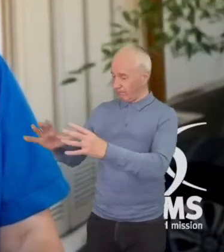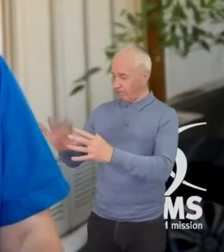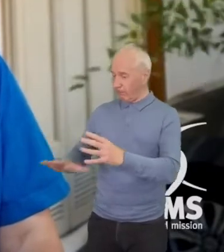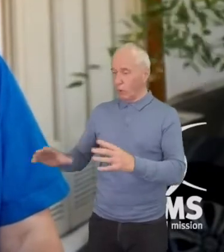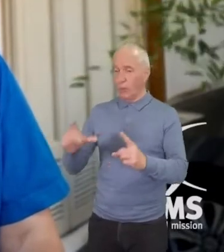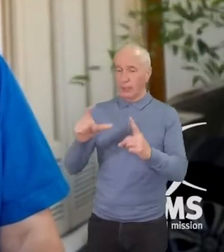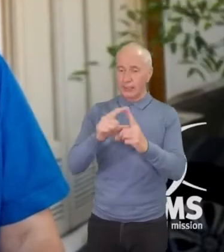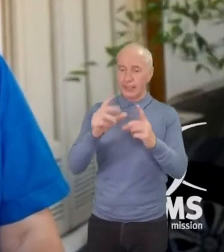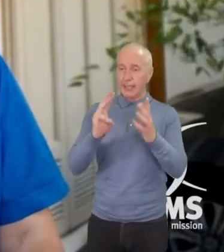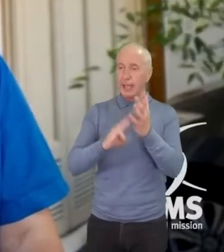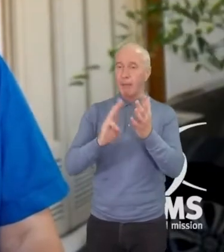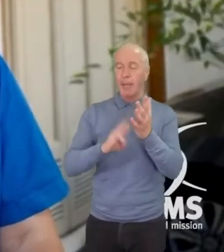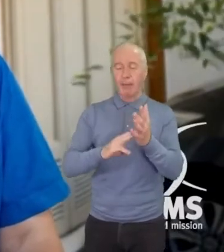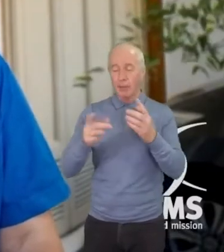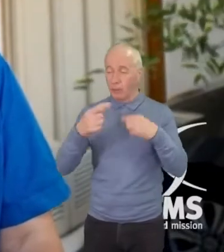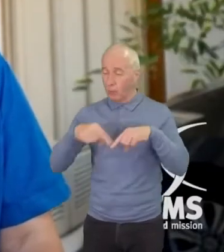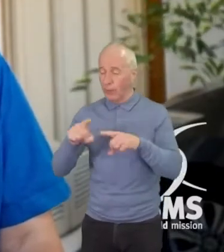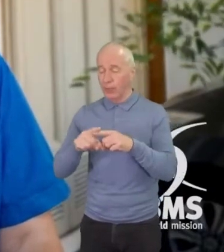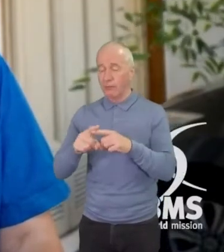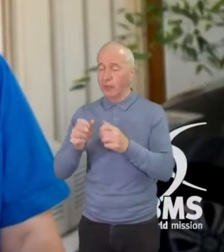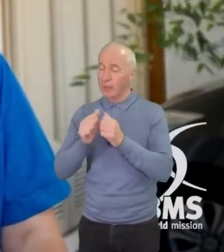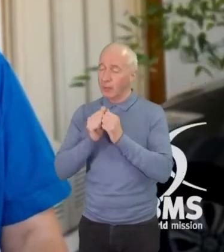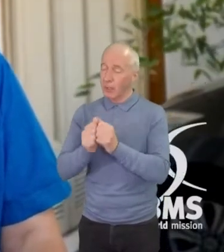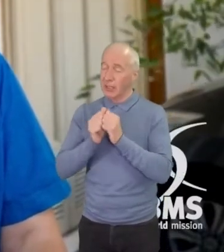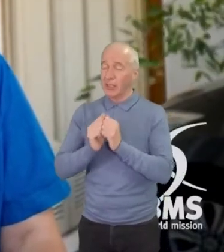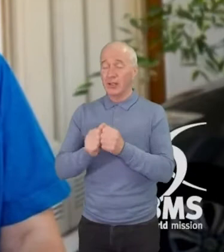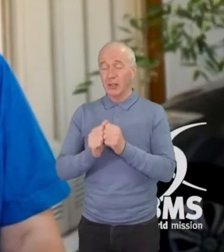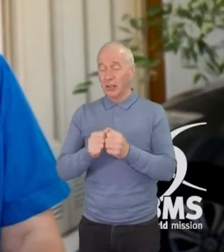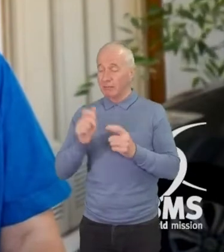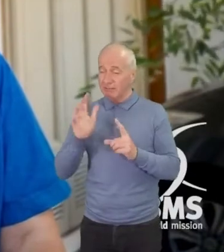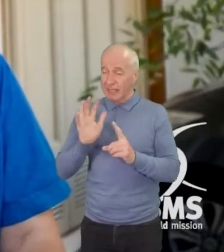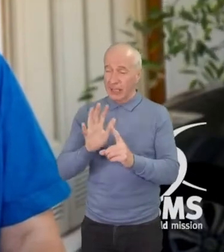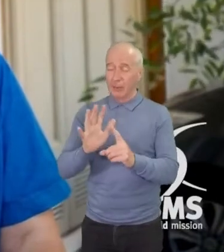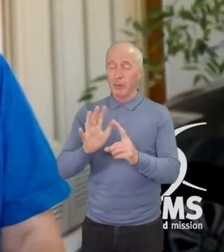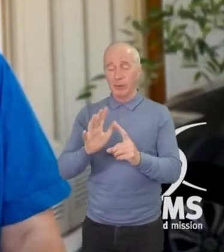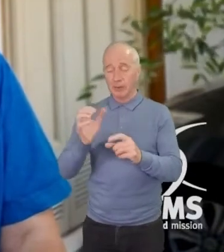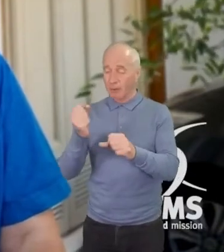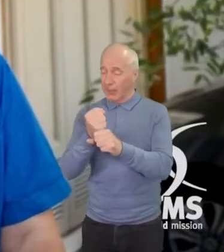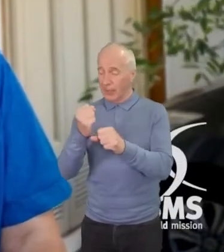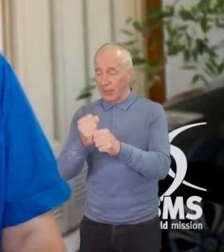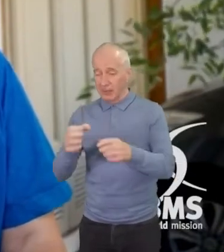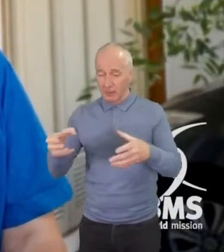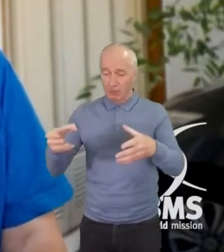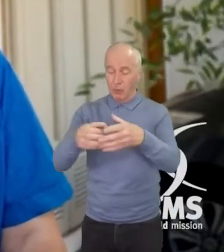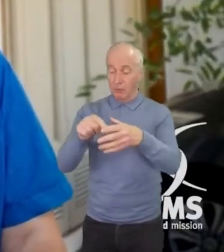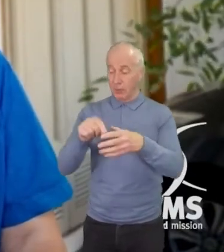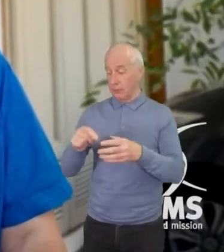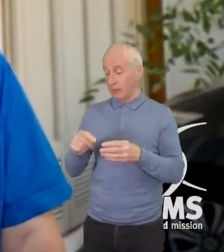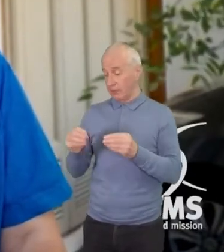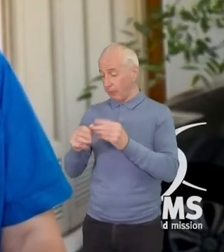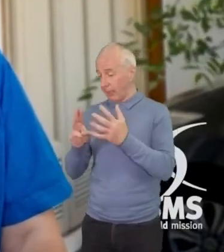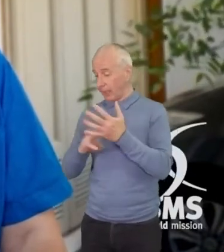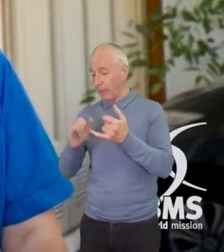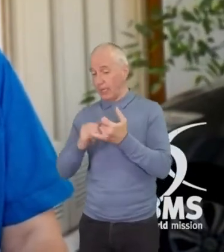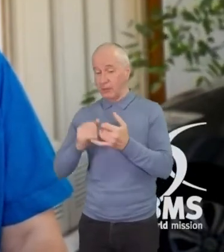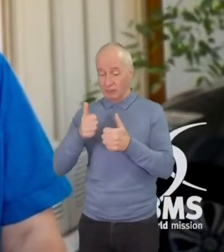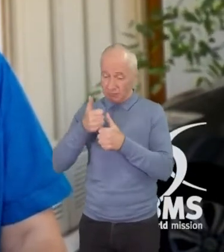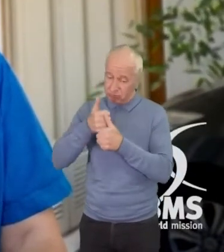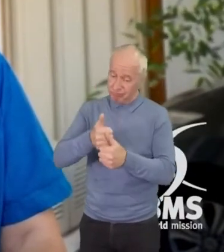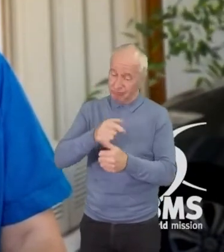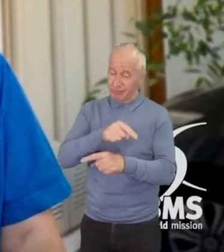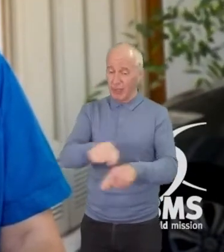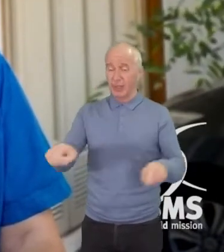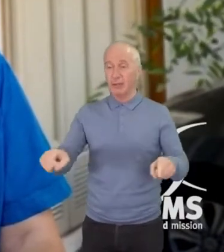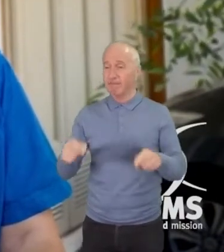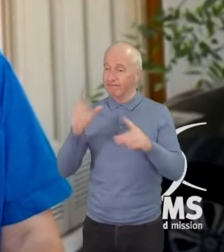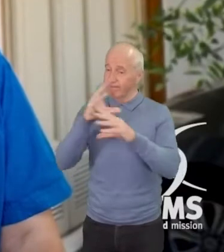we really appreciate the discipleship-making movement that the BMS is strongly advocating and emphasizing, because we believe